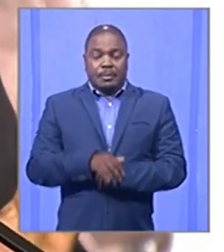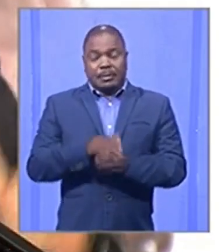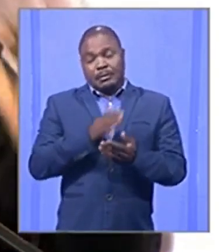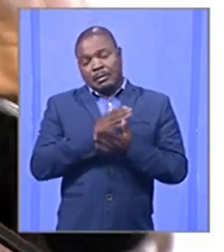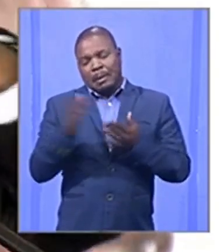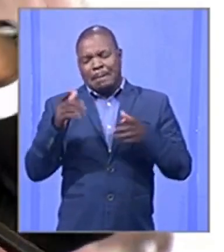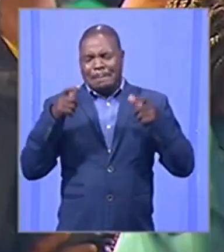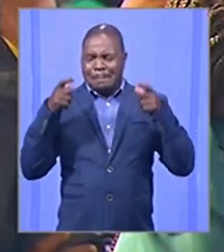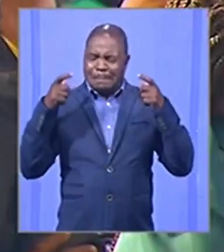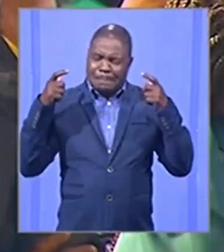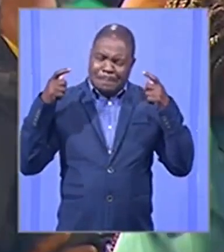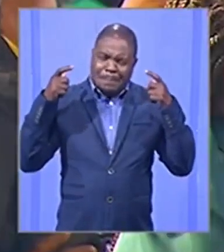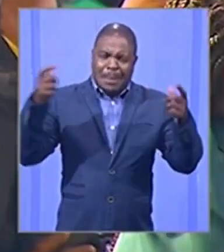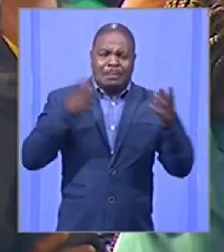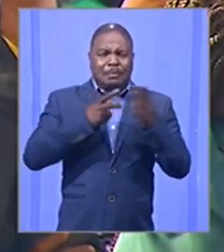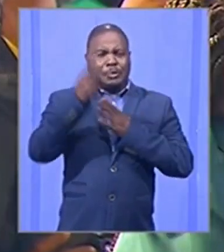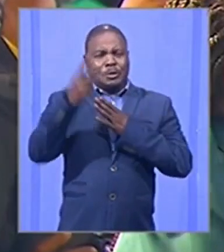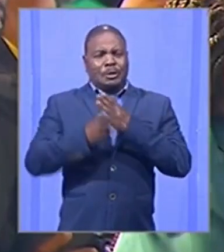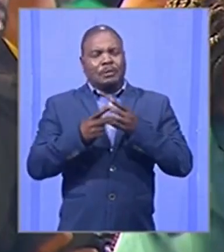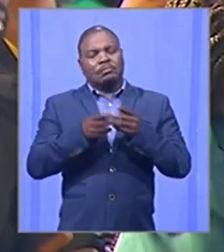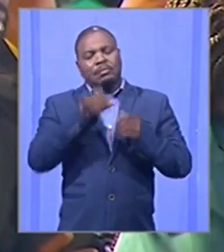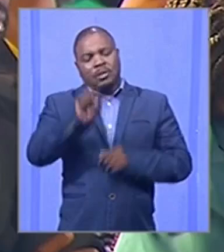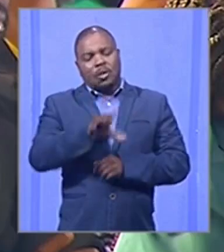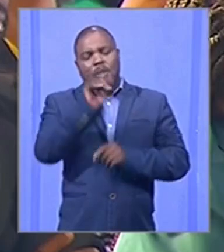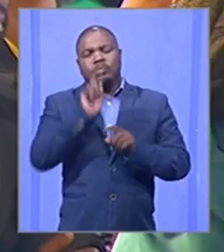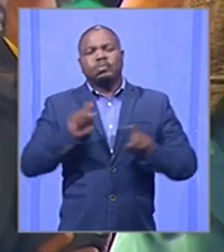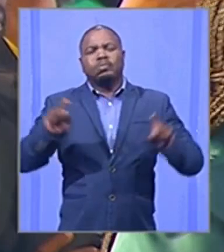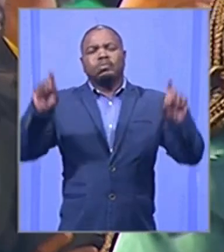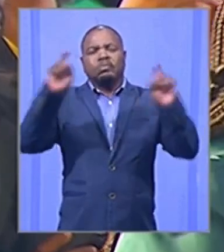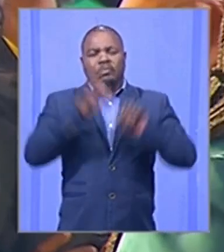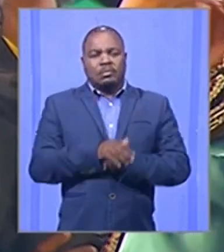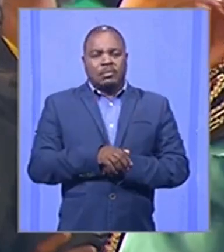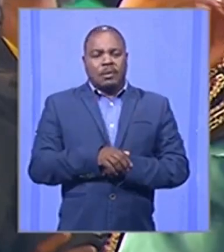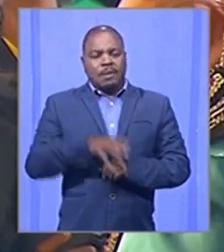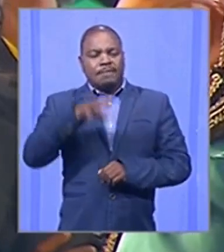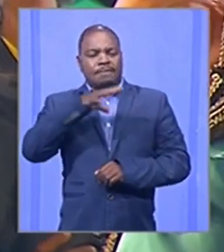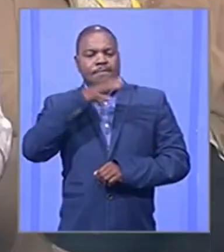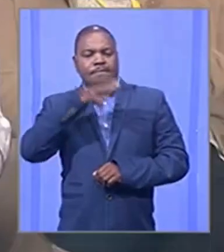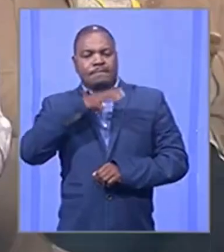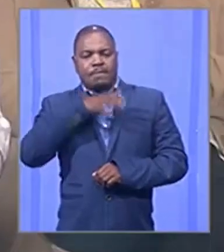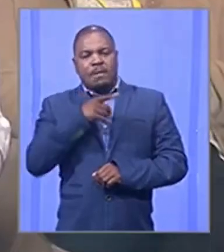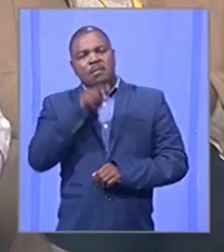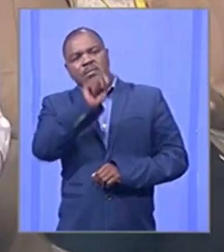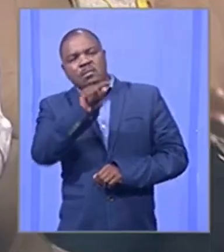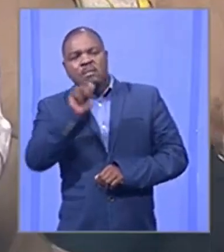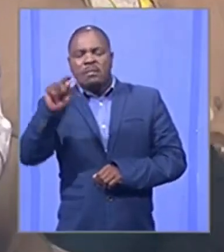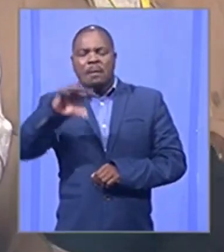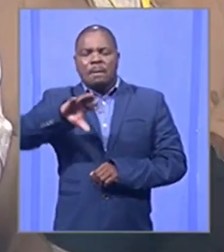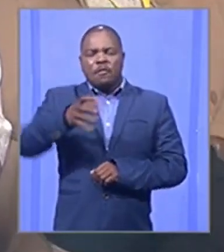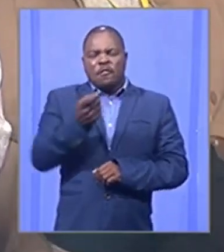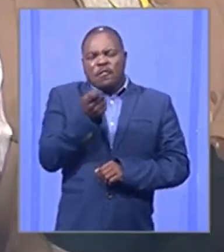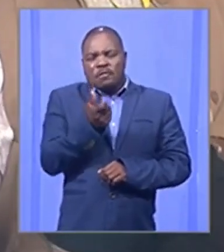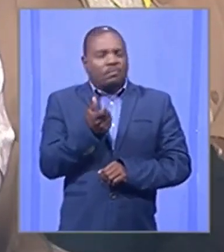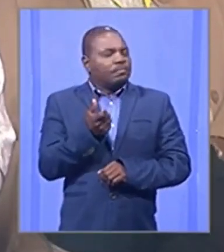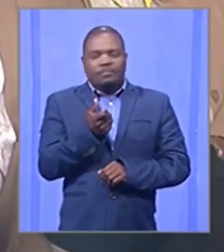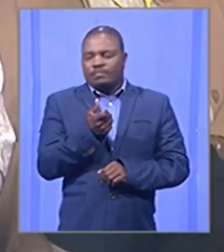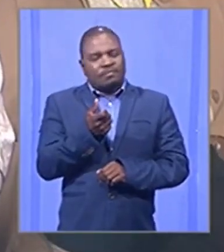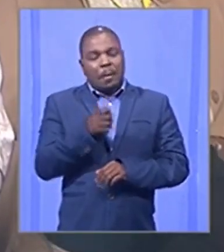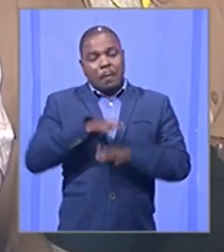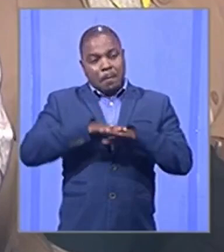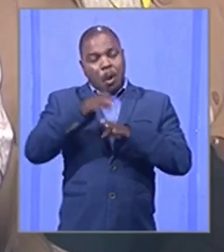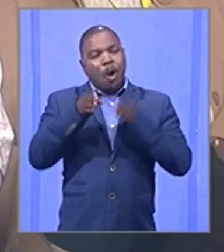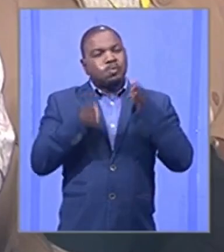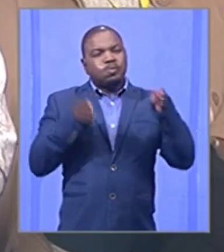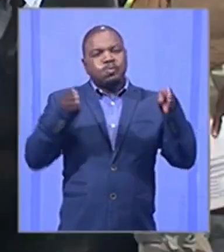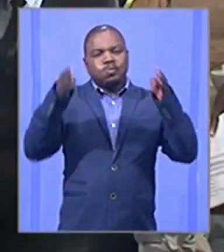big, and they are all over the country. It's not limited to a few provinces. So